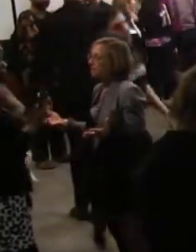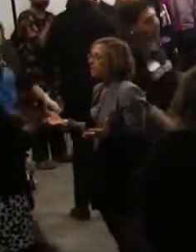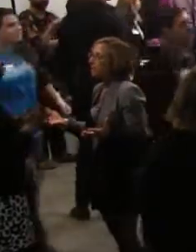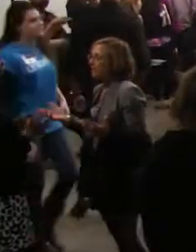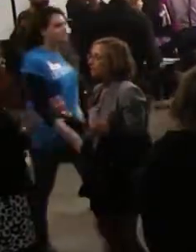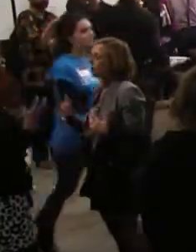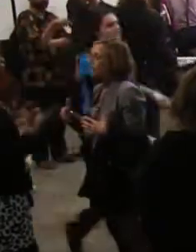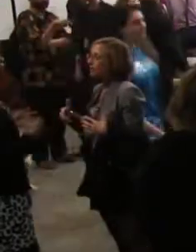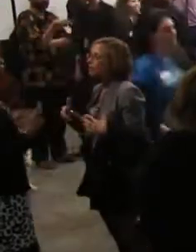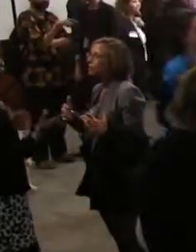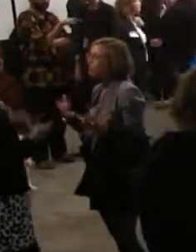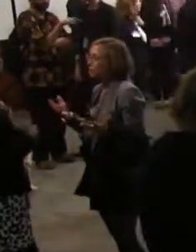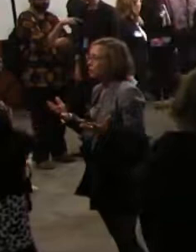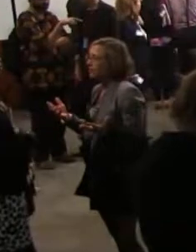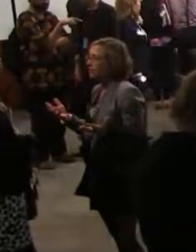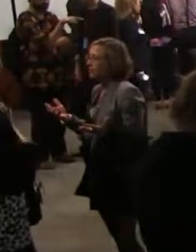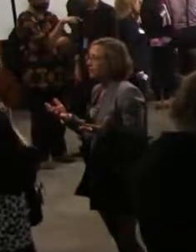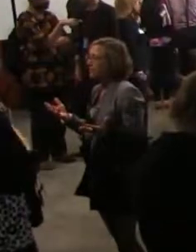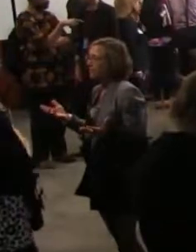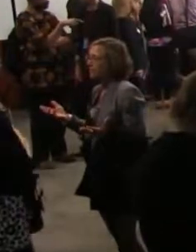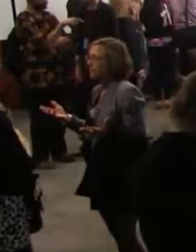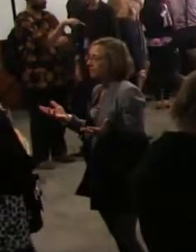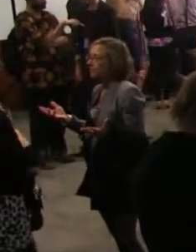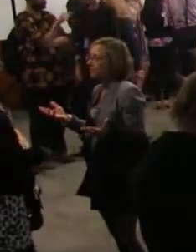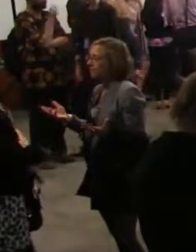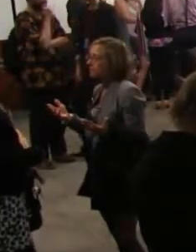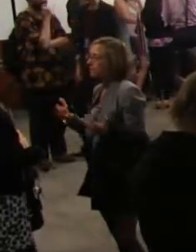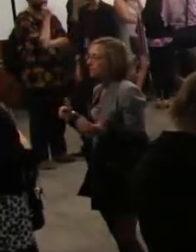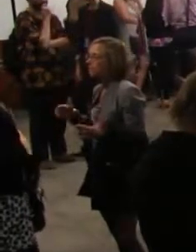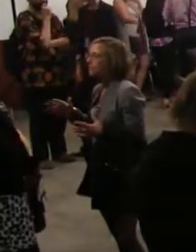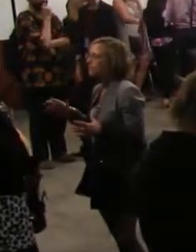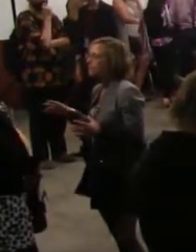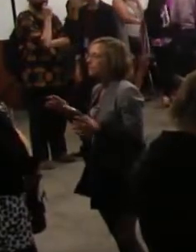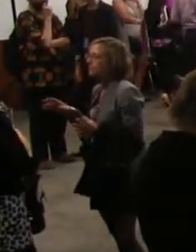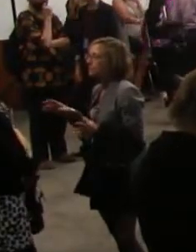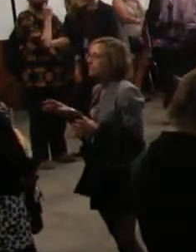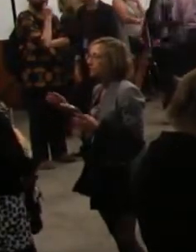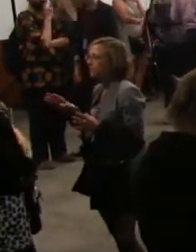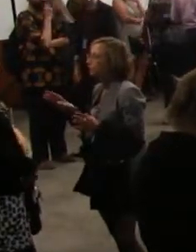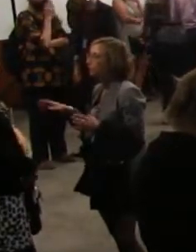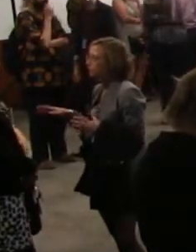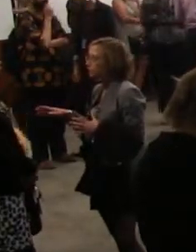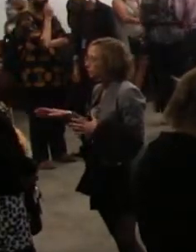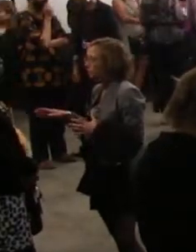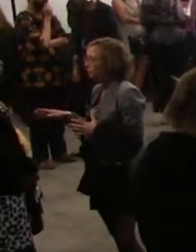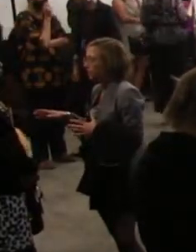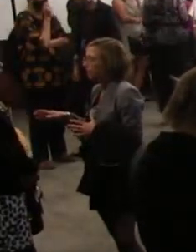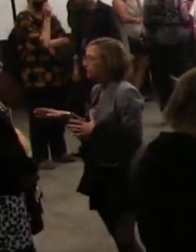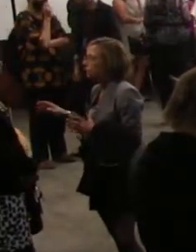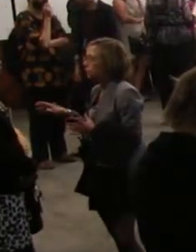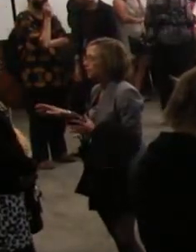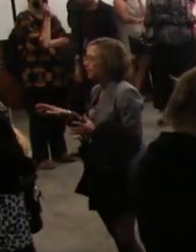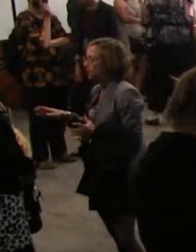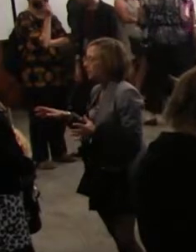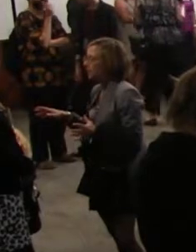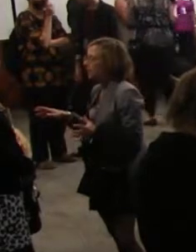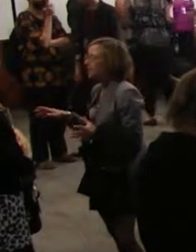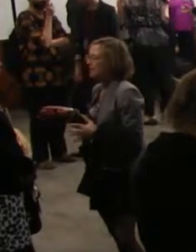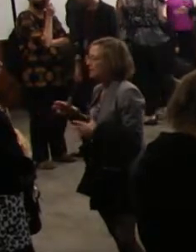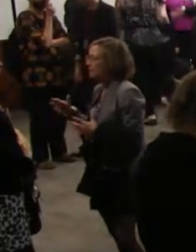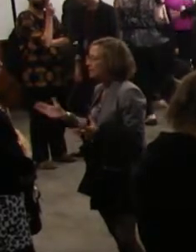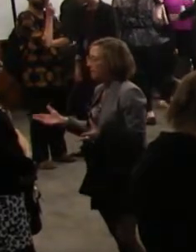Another time, man had nothing at all, and nothing to lay before.